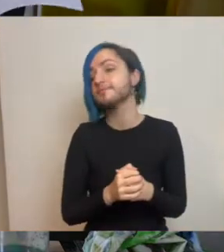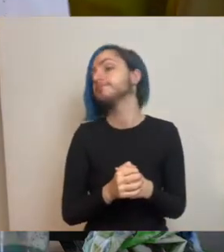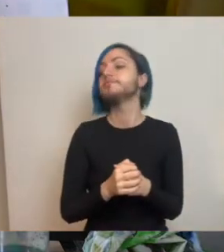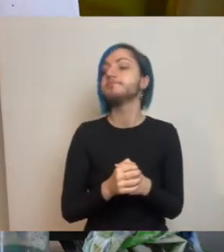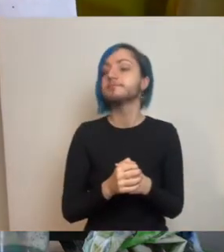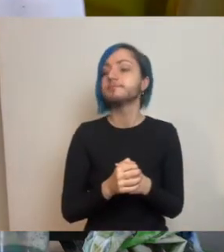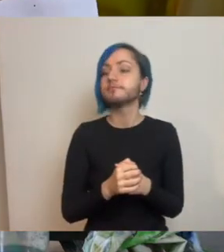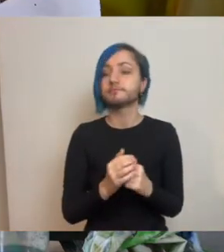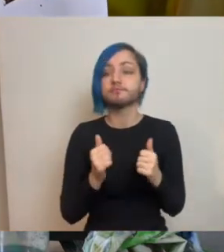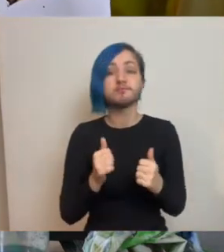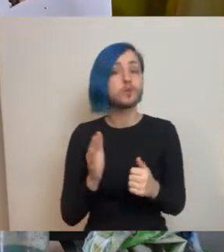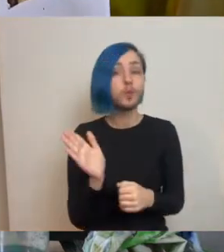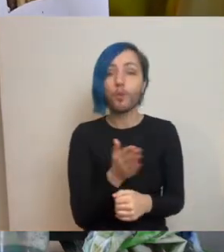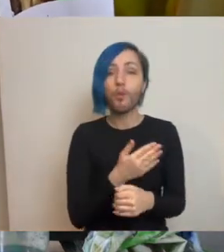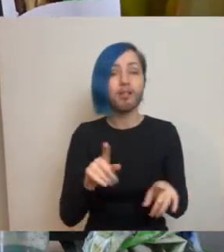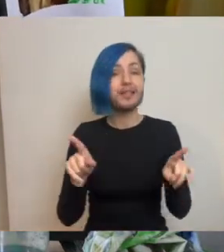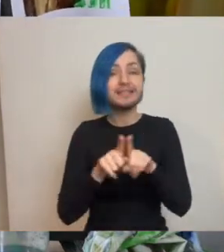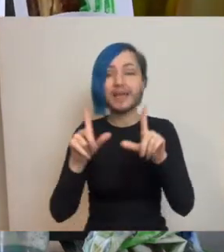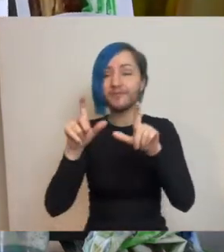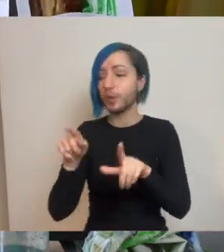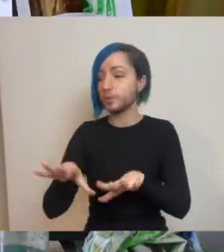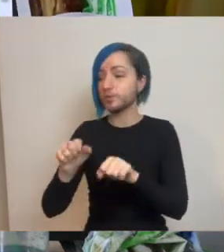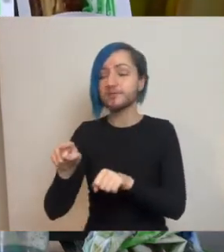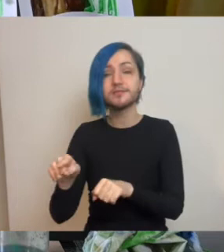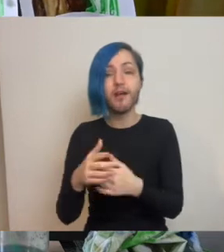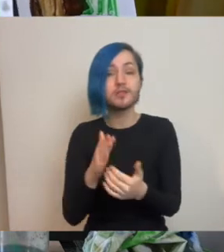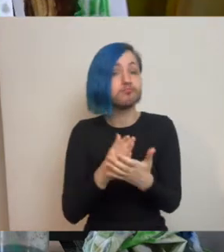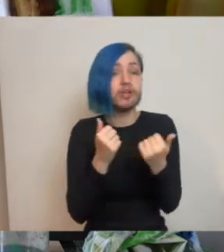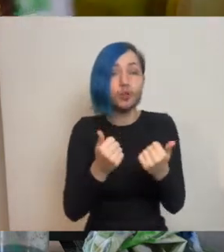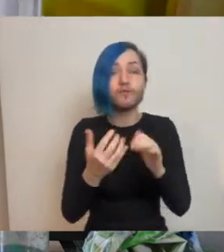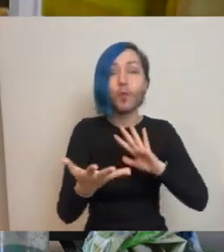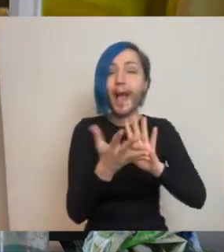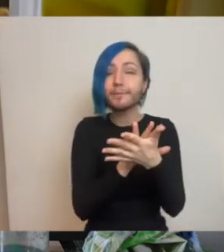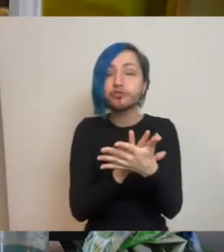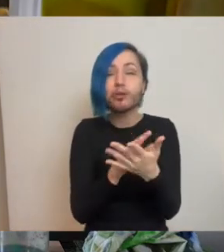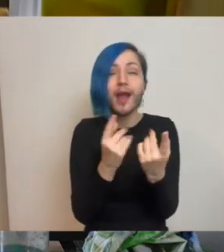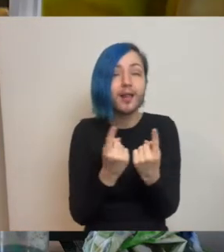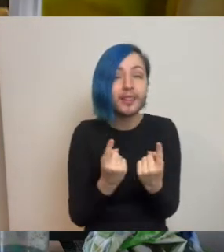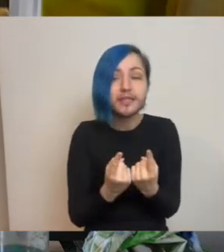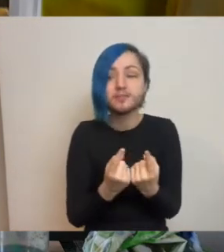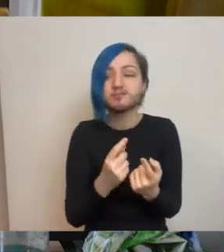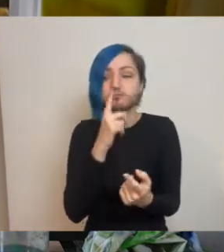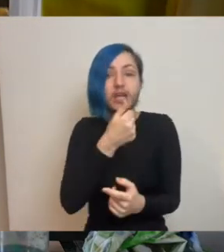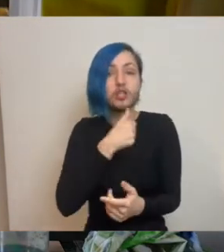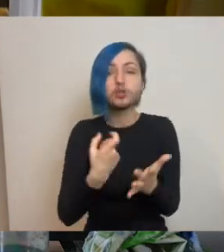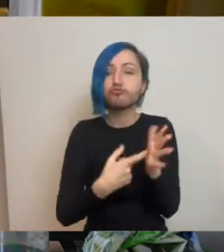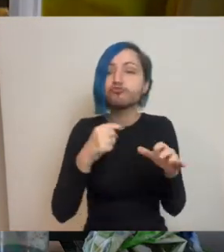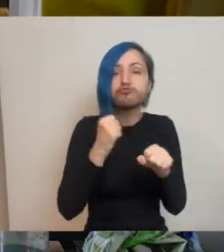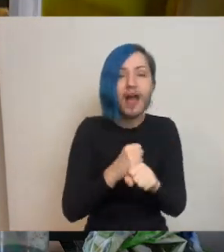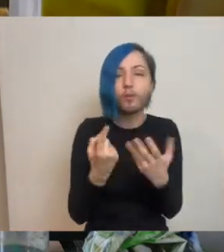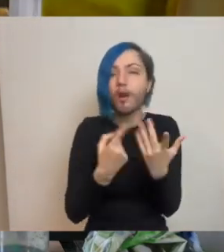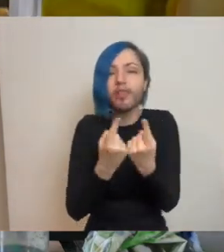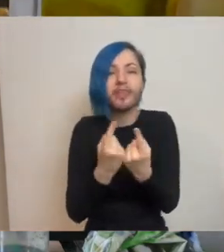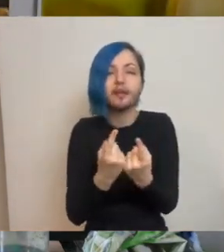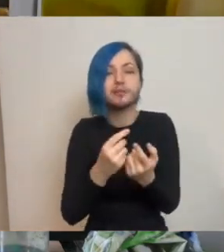So that's all been from the same image. And it's really great for some abstract things simply by, you know, using rags, etc. So